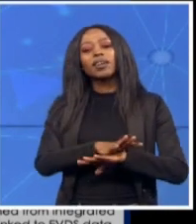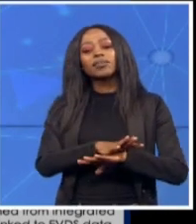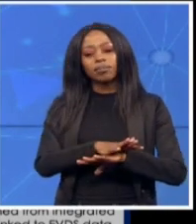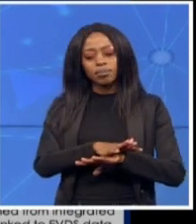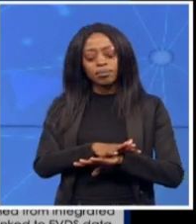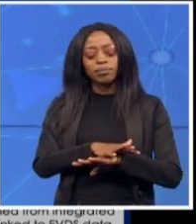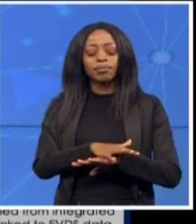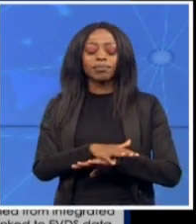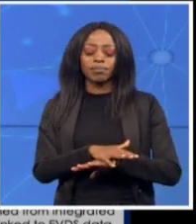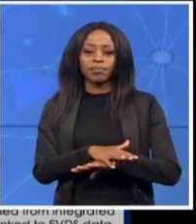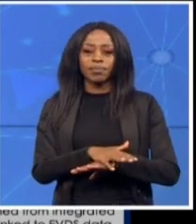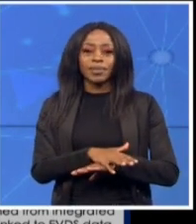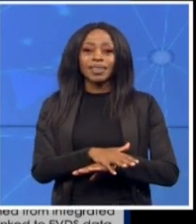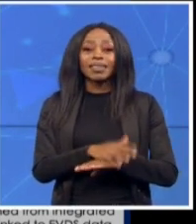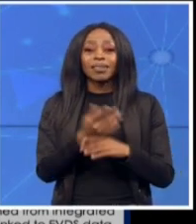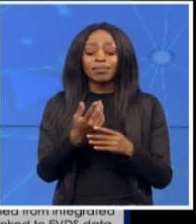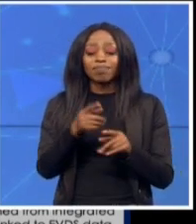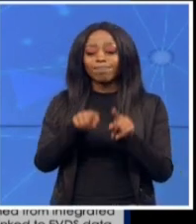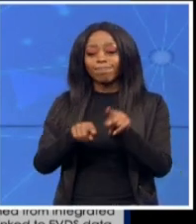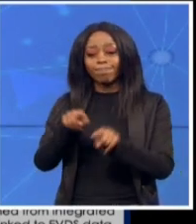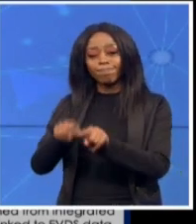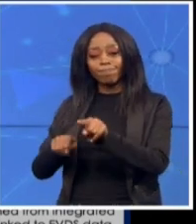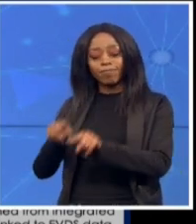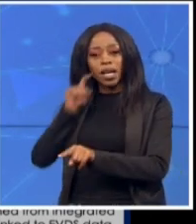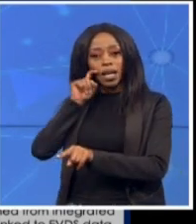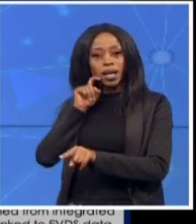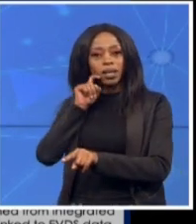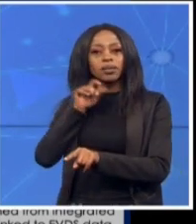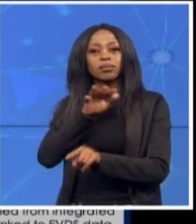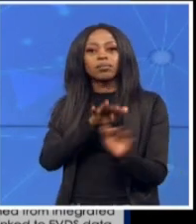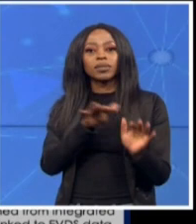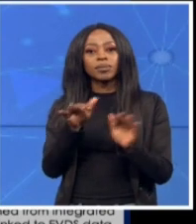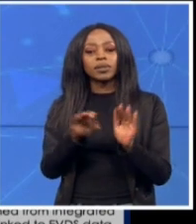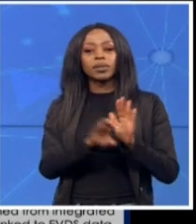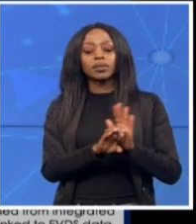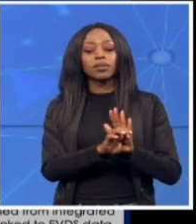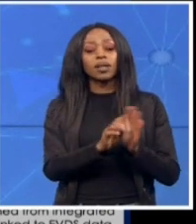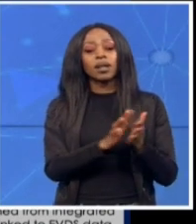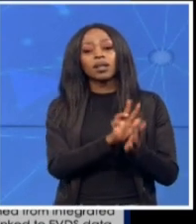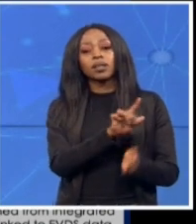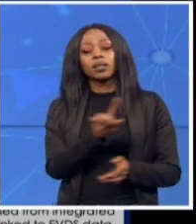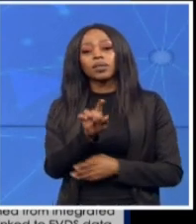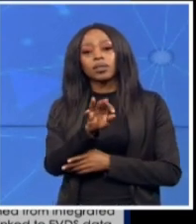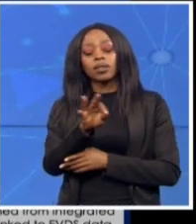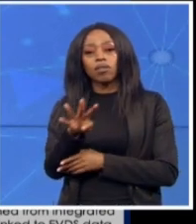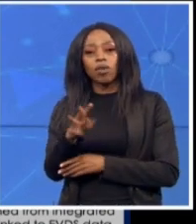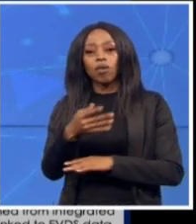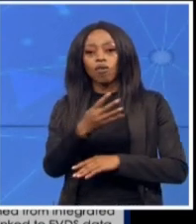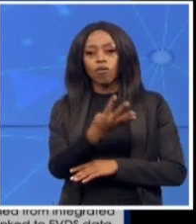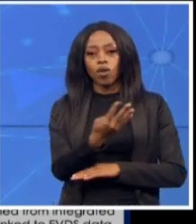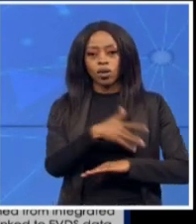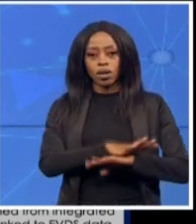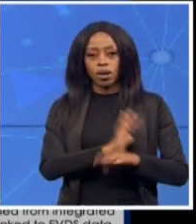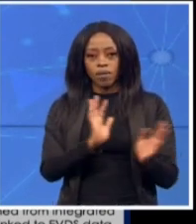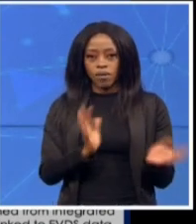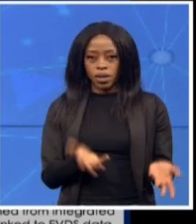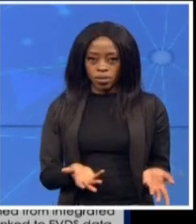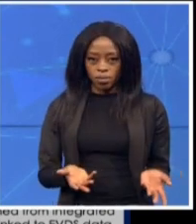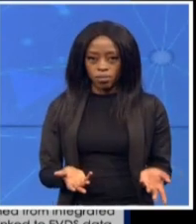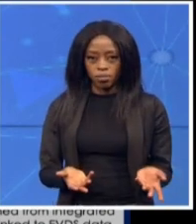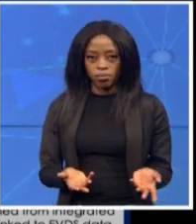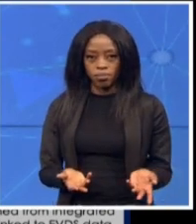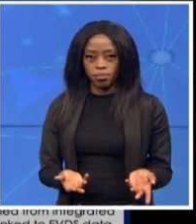Before example, 18 to 34-year-old, there were 4 deaths. Everybody in that group, all 4 deaths, were not